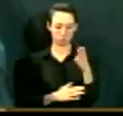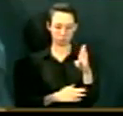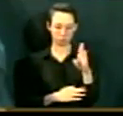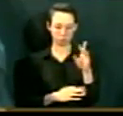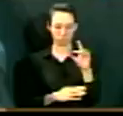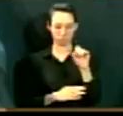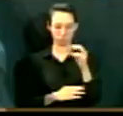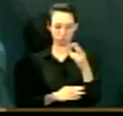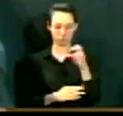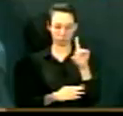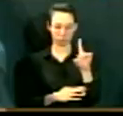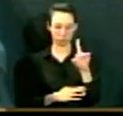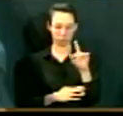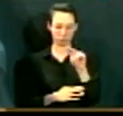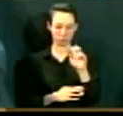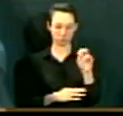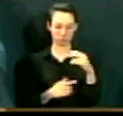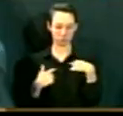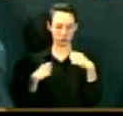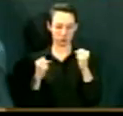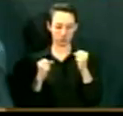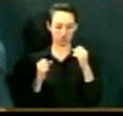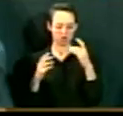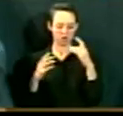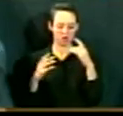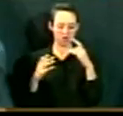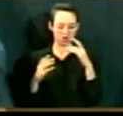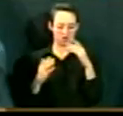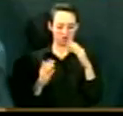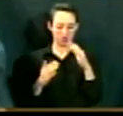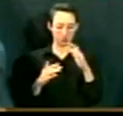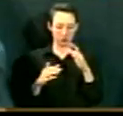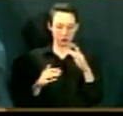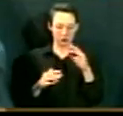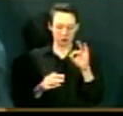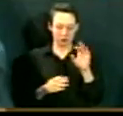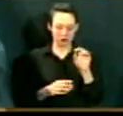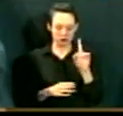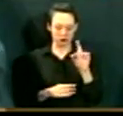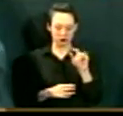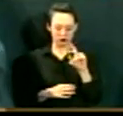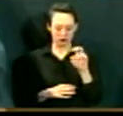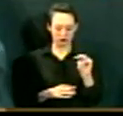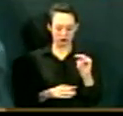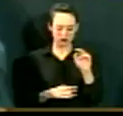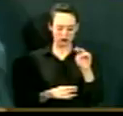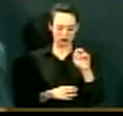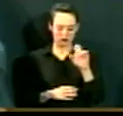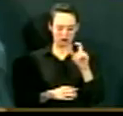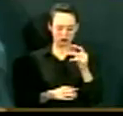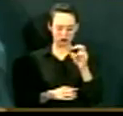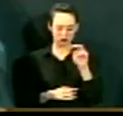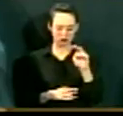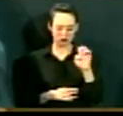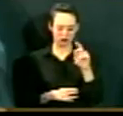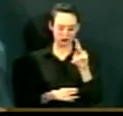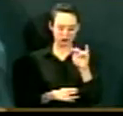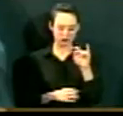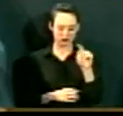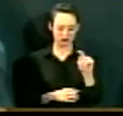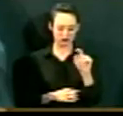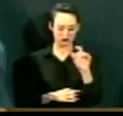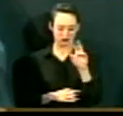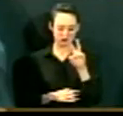Kits grant for 252 Naloxone kits with an approximate value of $21,000 for the School